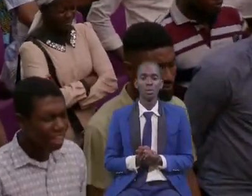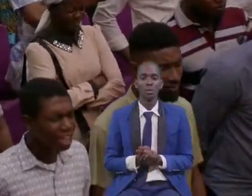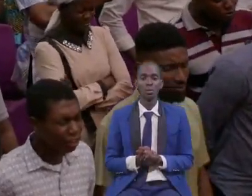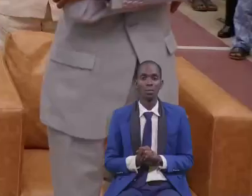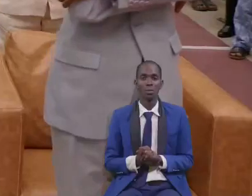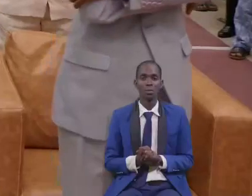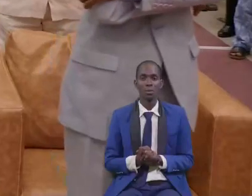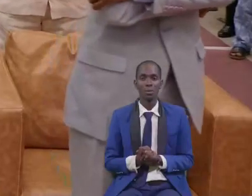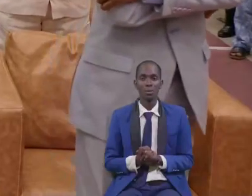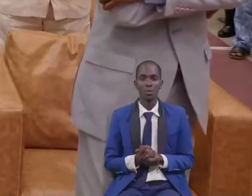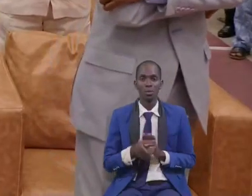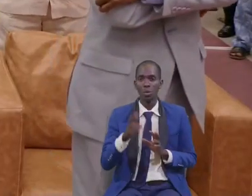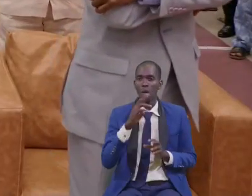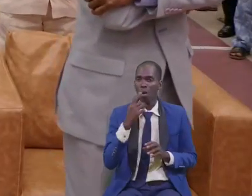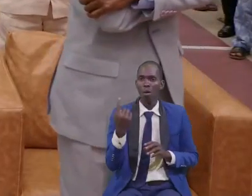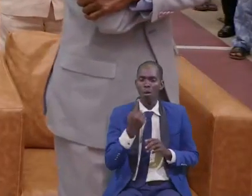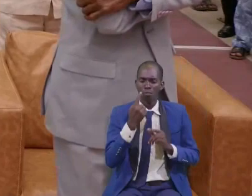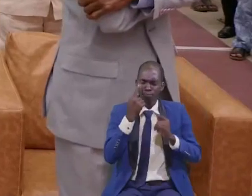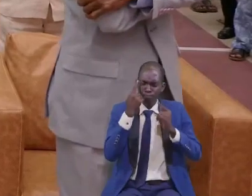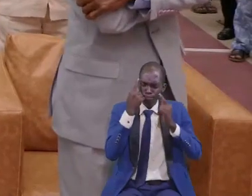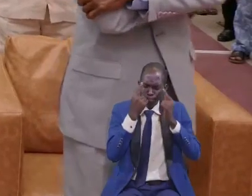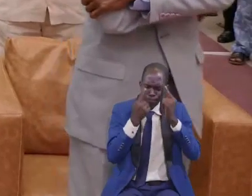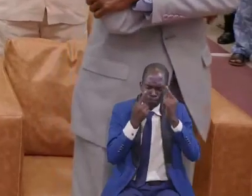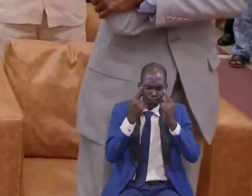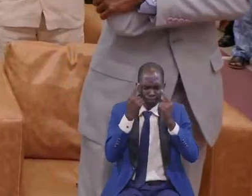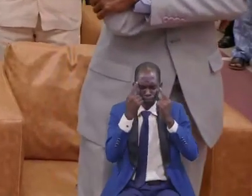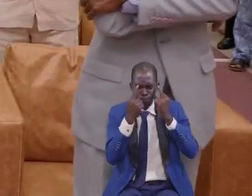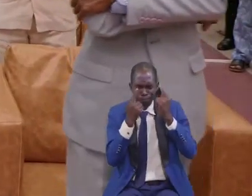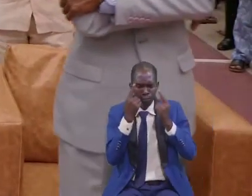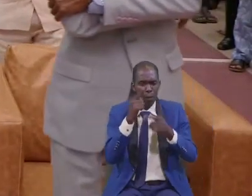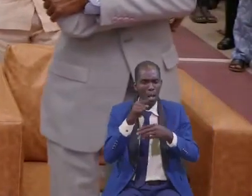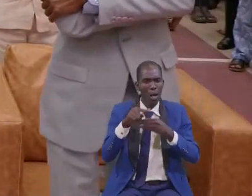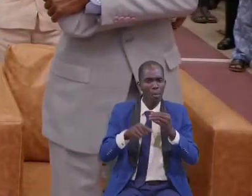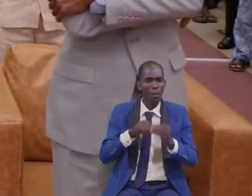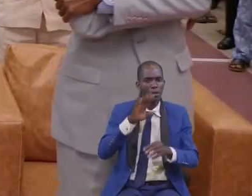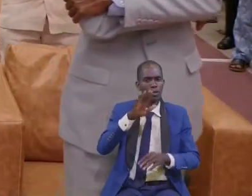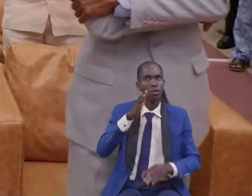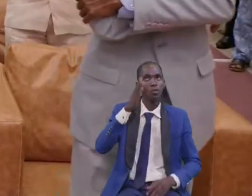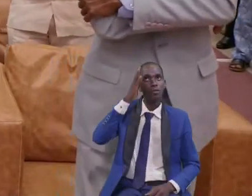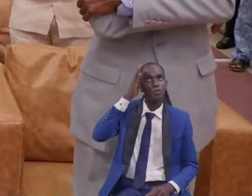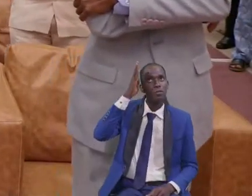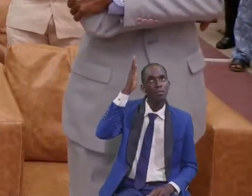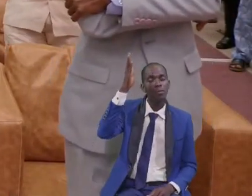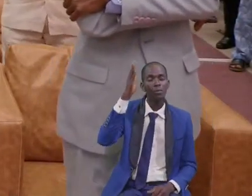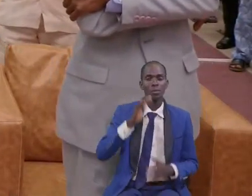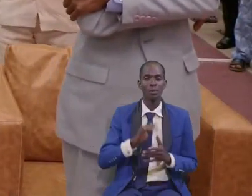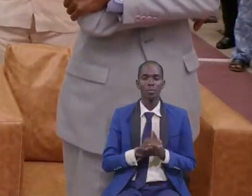You're thoughtful. You think of your eternal destiny.